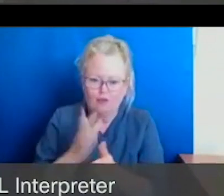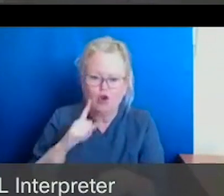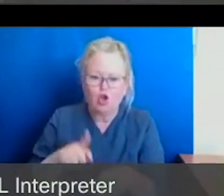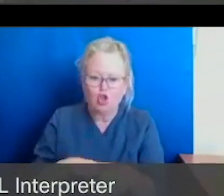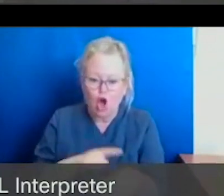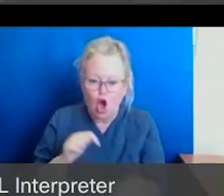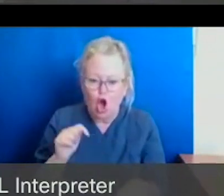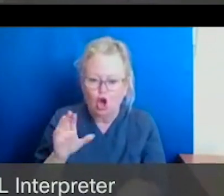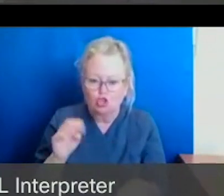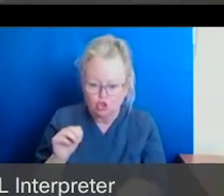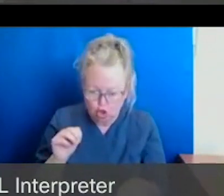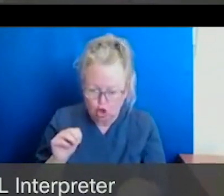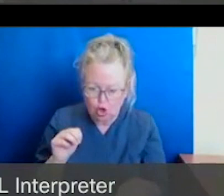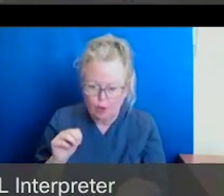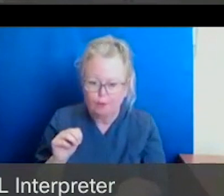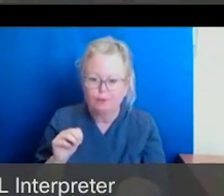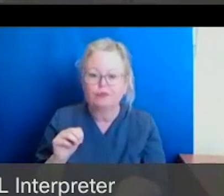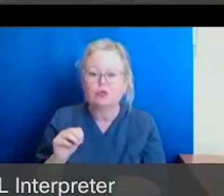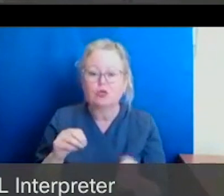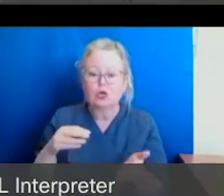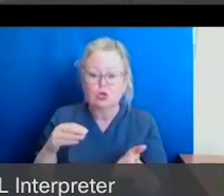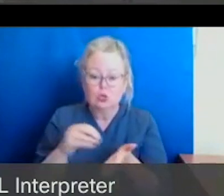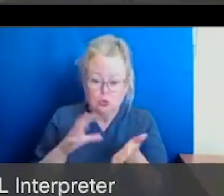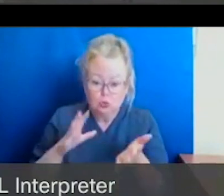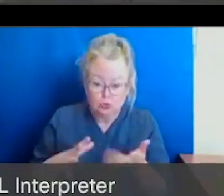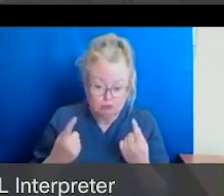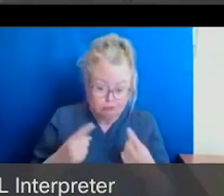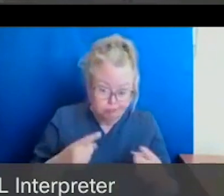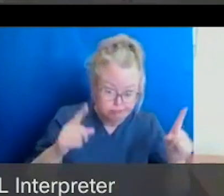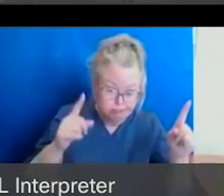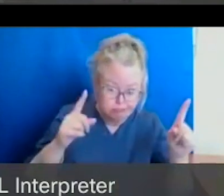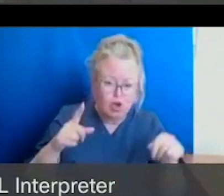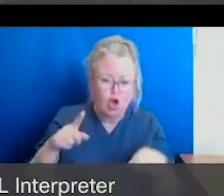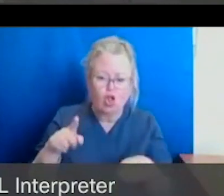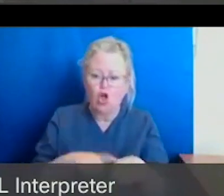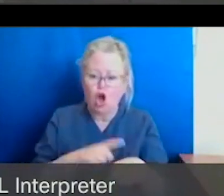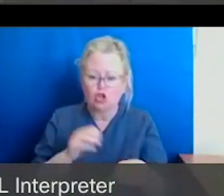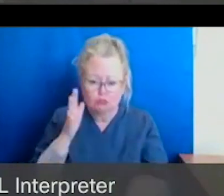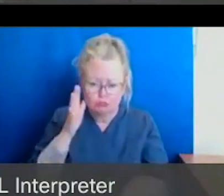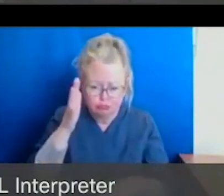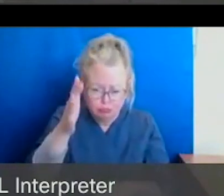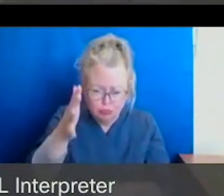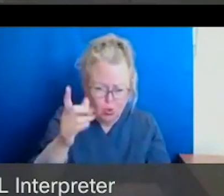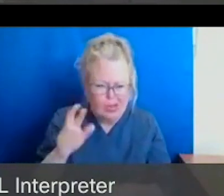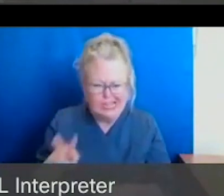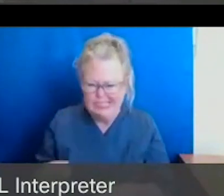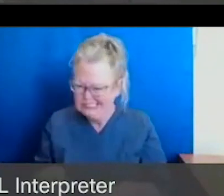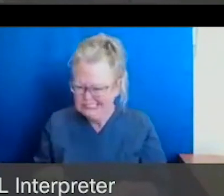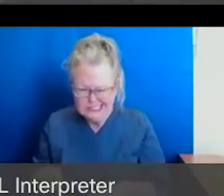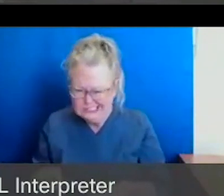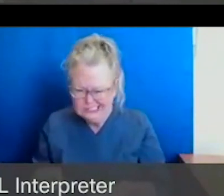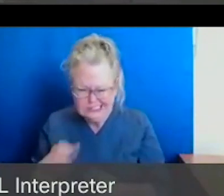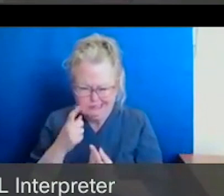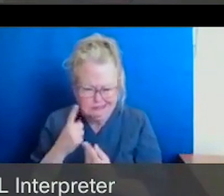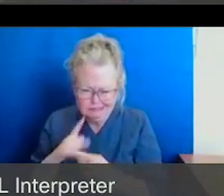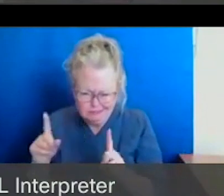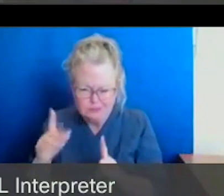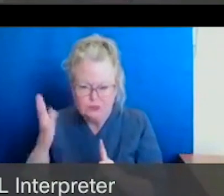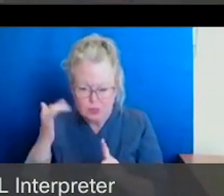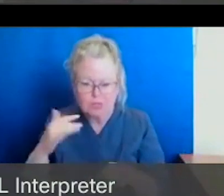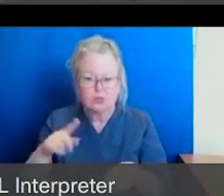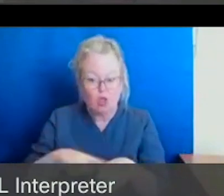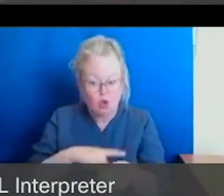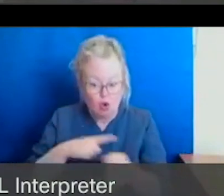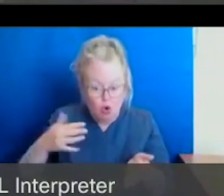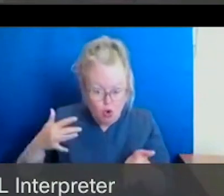student pathways and outcomes, because SLDS has become much more, it's occurred over so much longer time. We